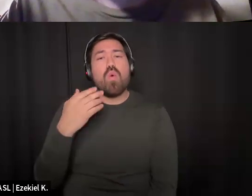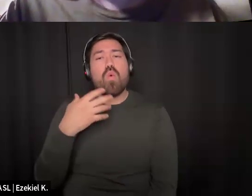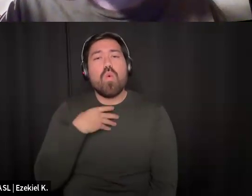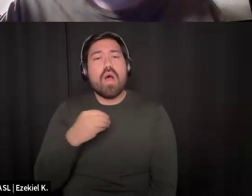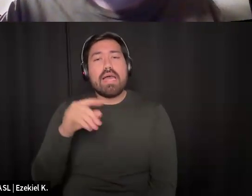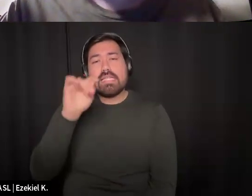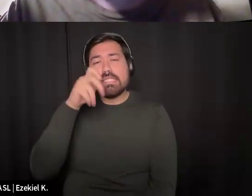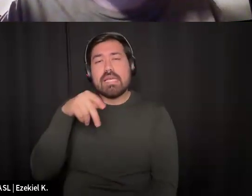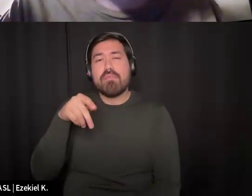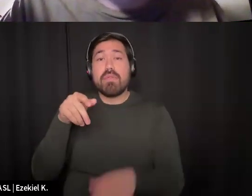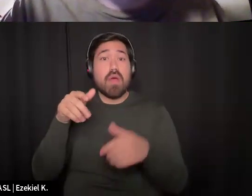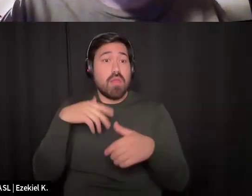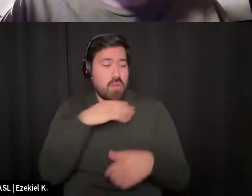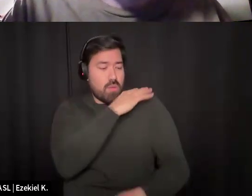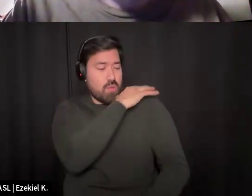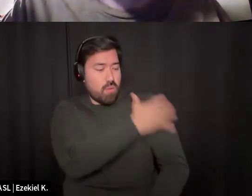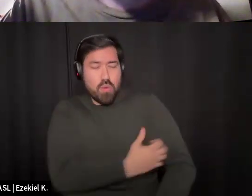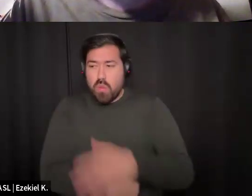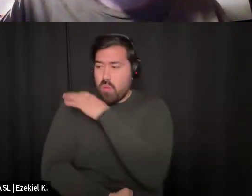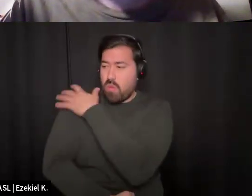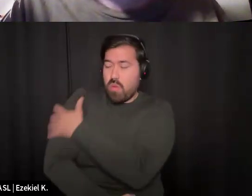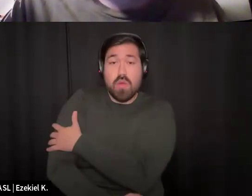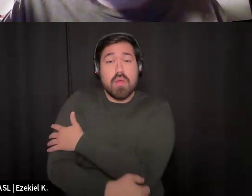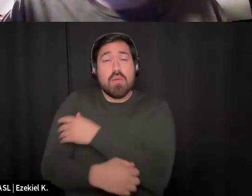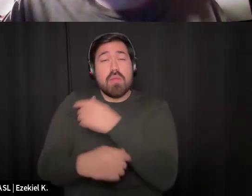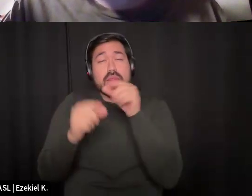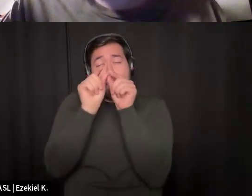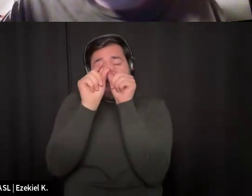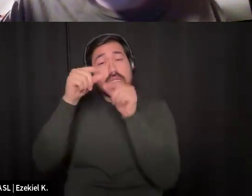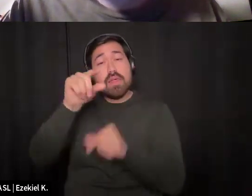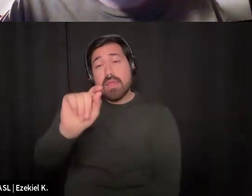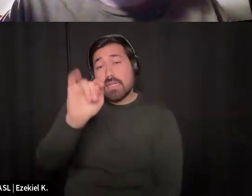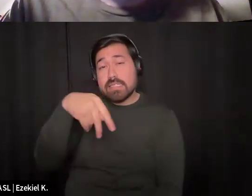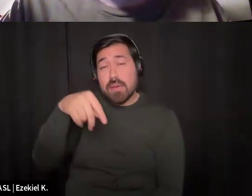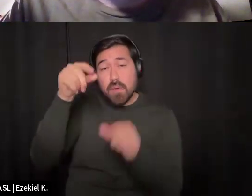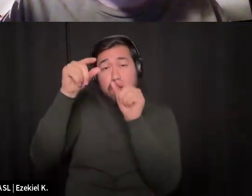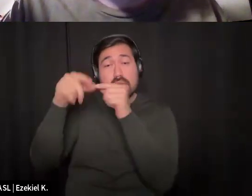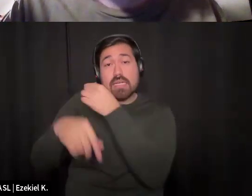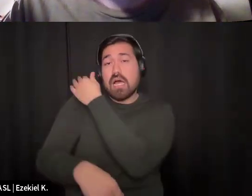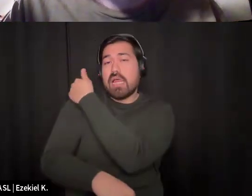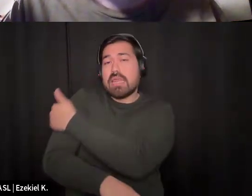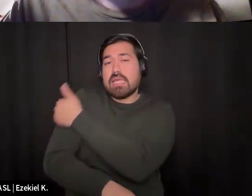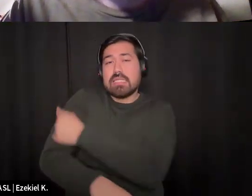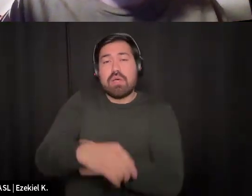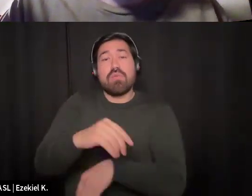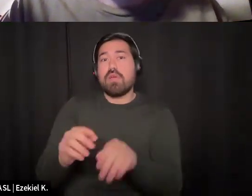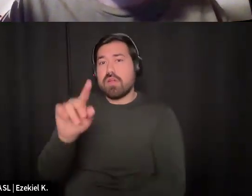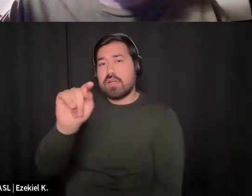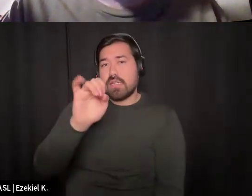feathers, but not their primary feathers. They've got white tips at the sides, of their